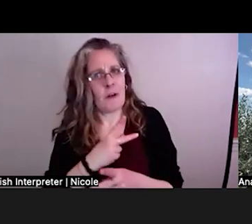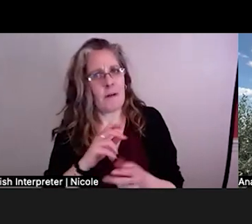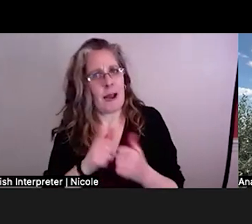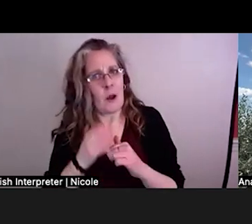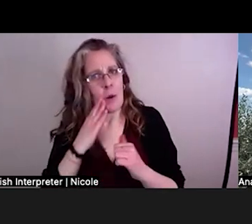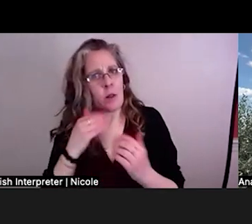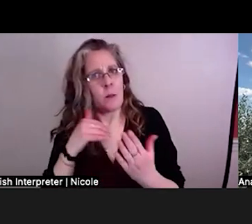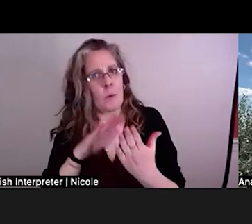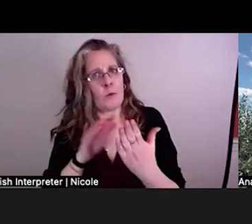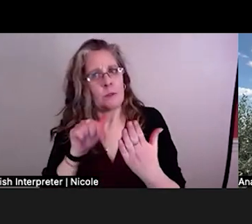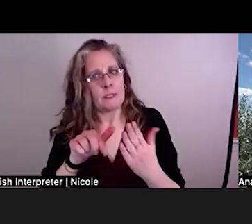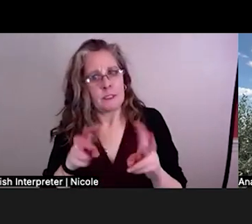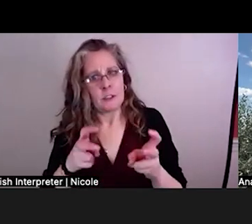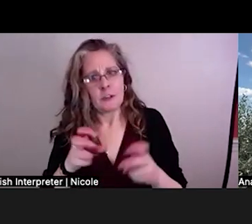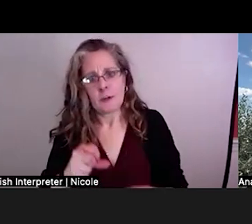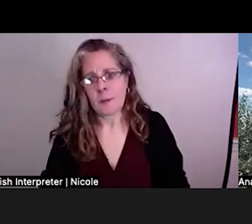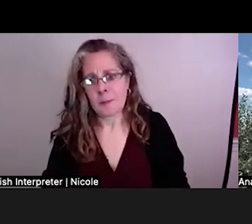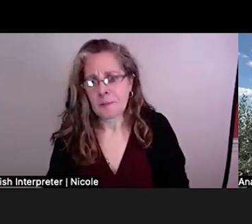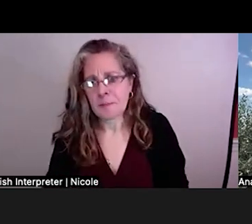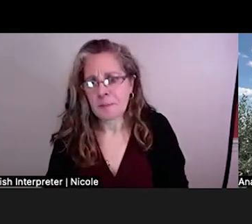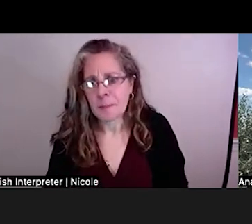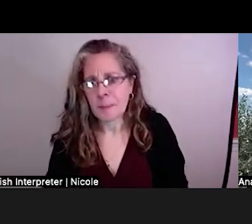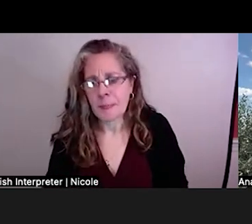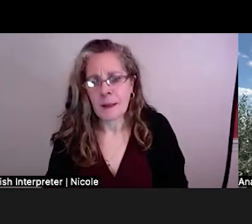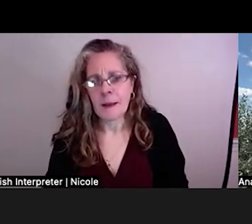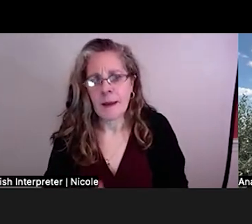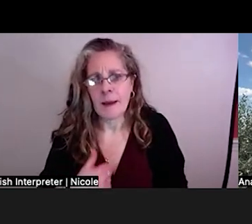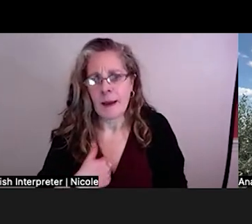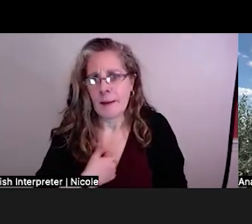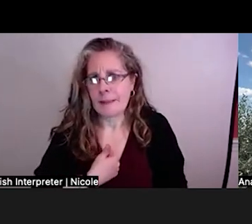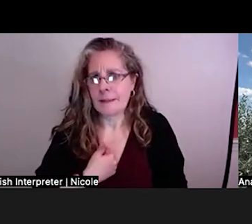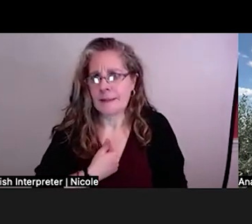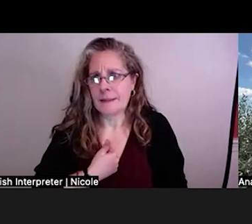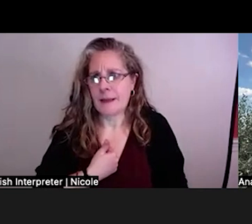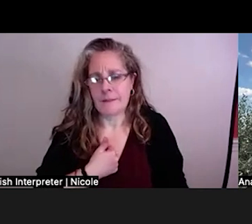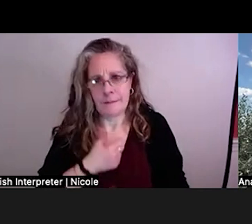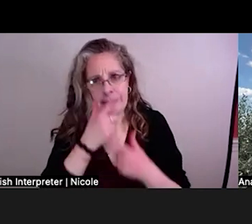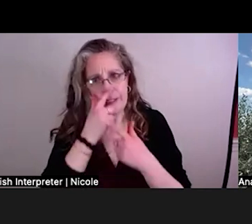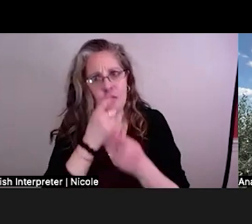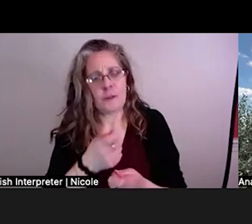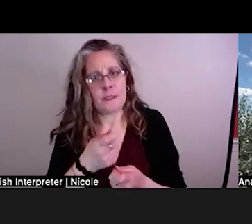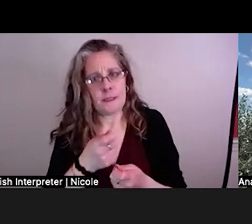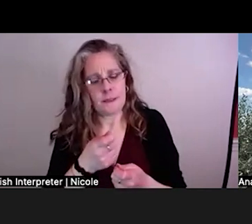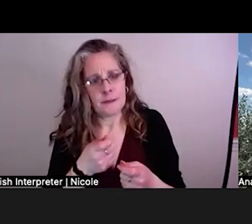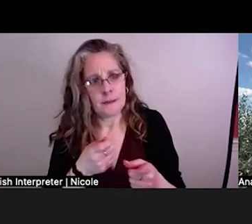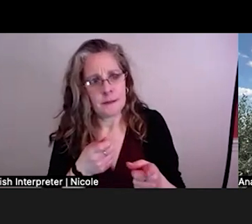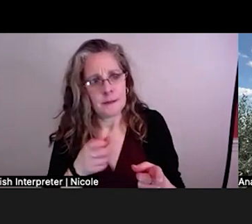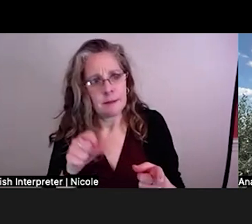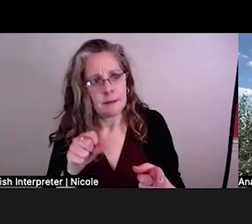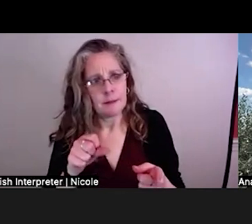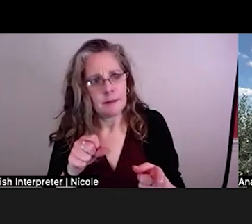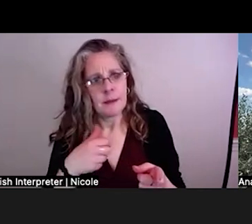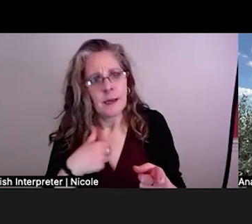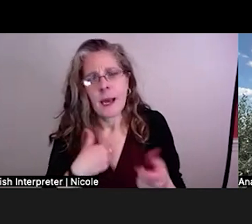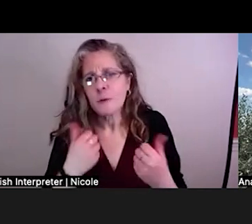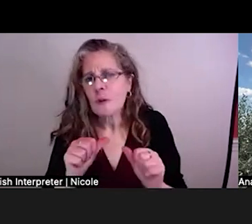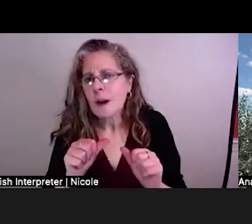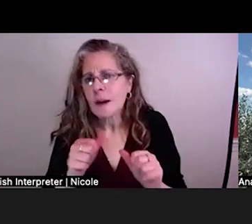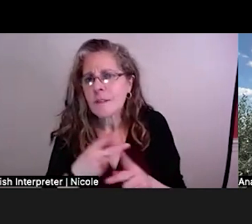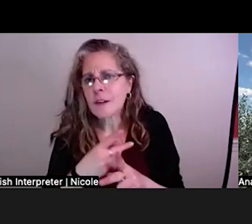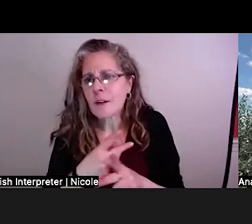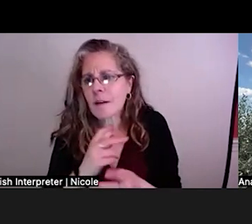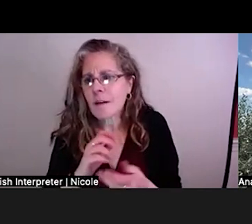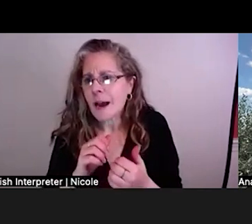this. And I'm myself, interested. I mean, one of the things I'm trying to figure out is how can we